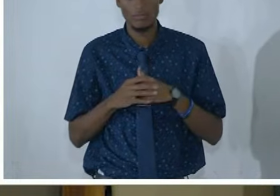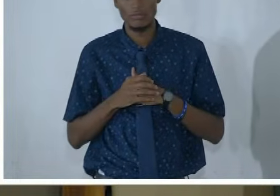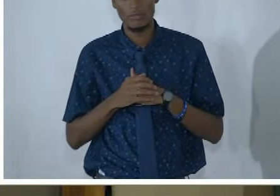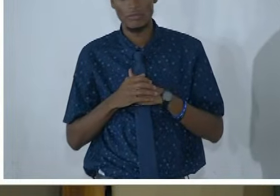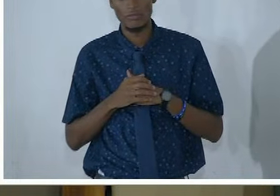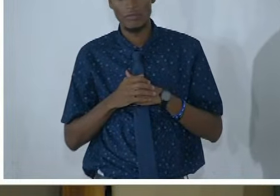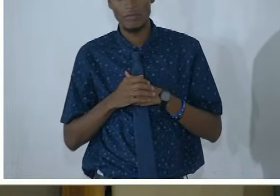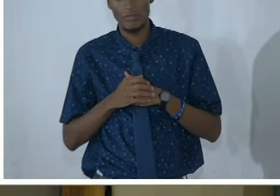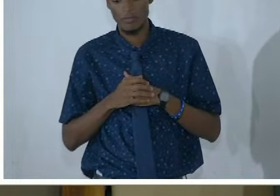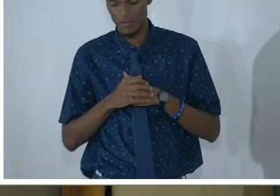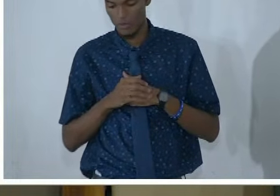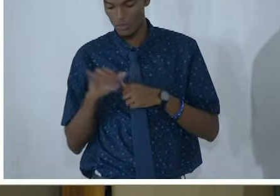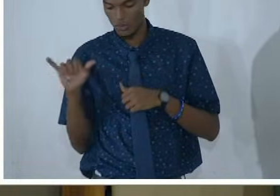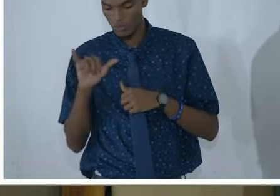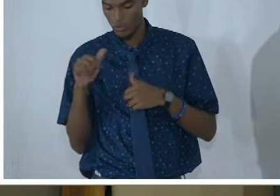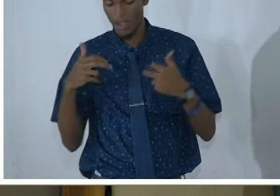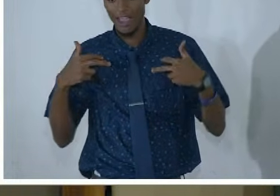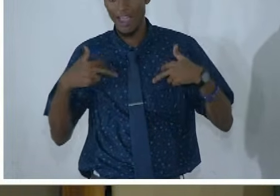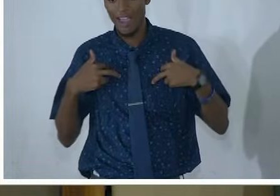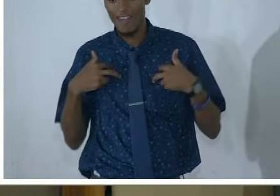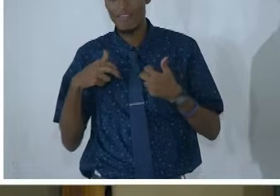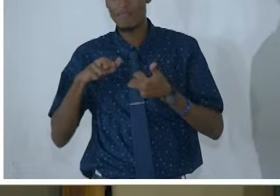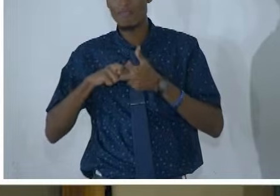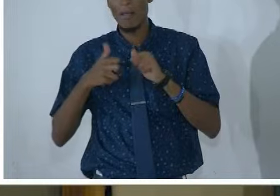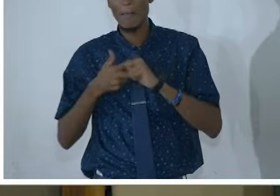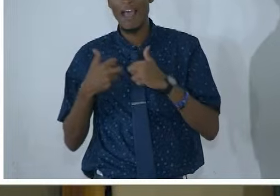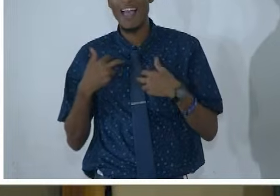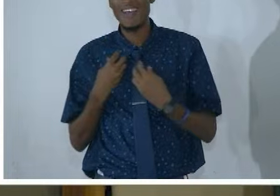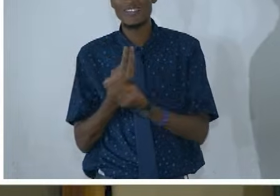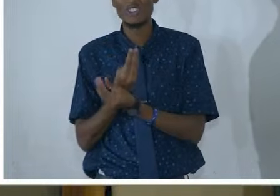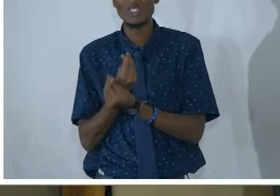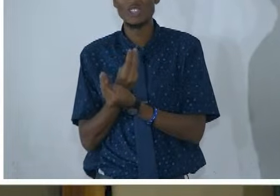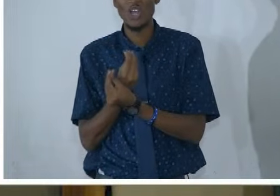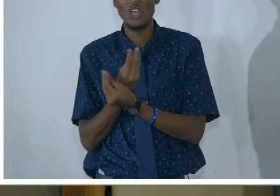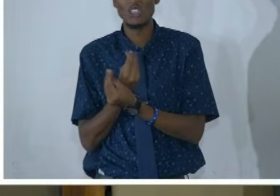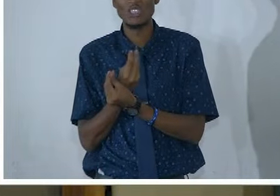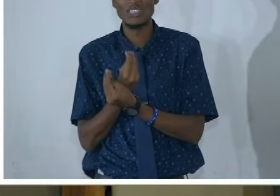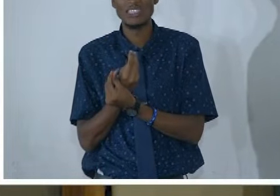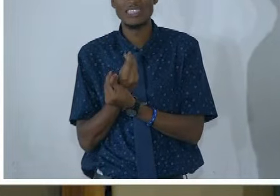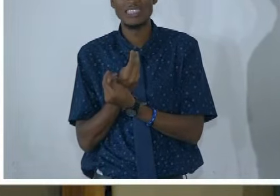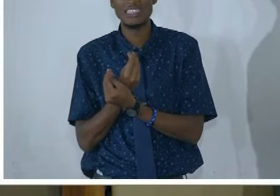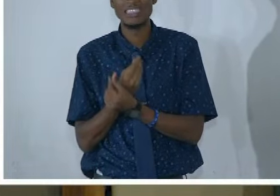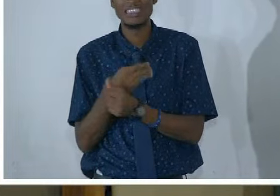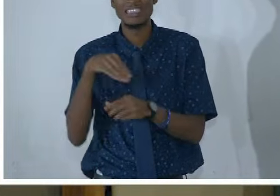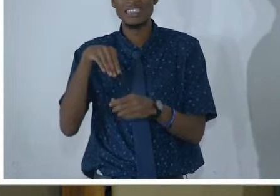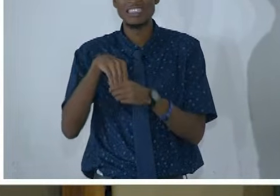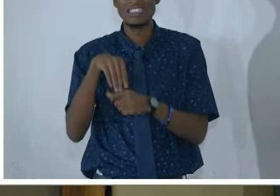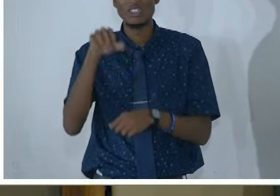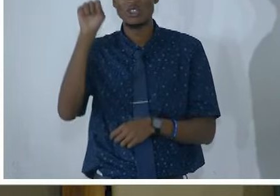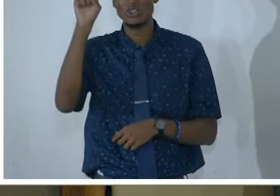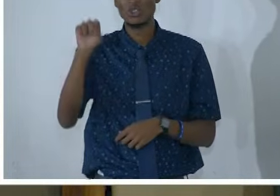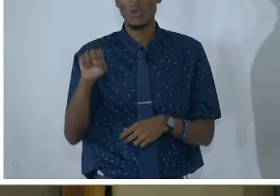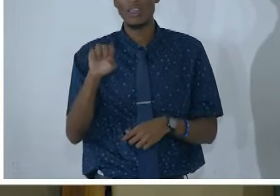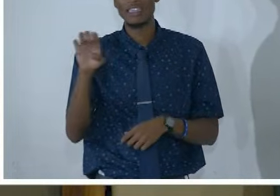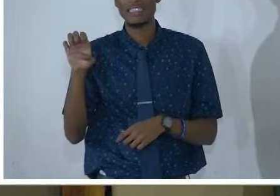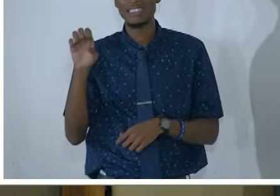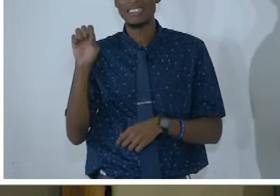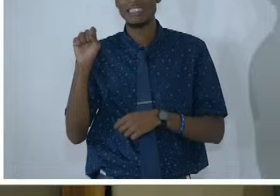There has been a problem with dust in the Southeast St. Elizabeth